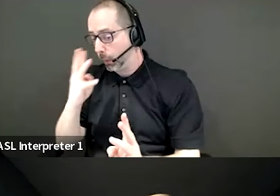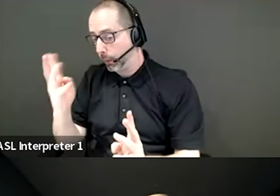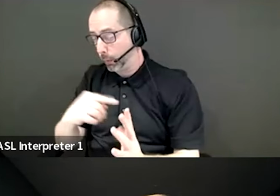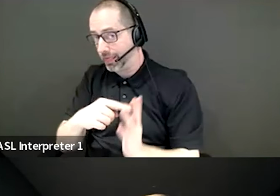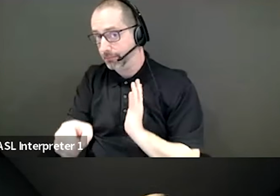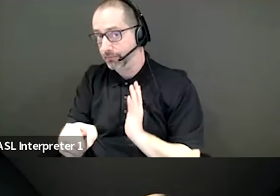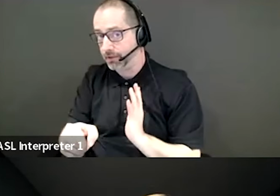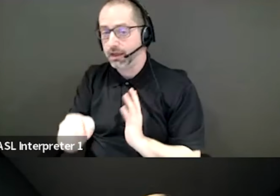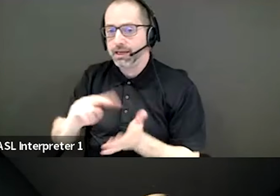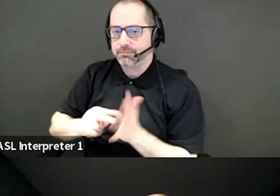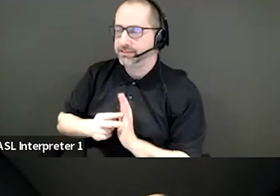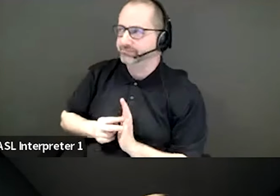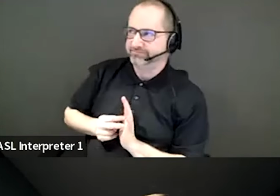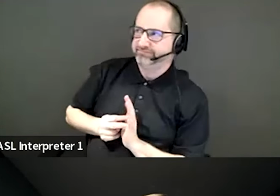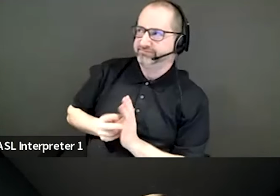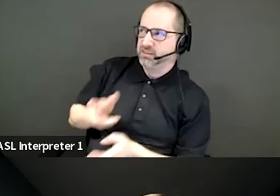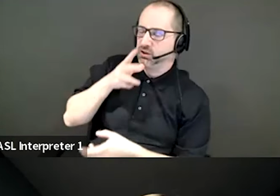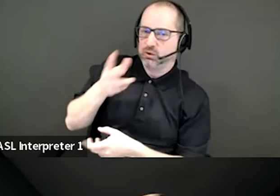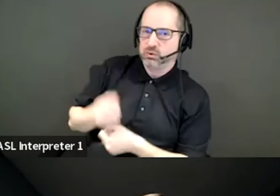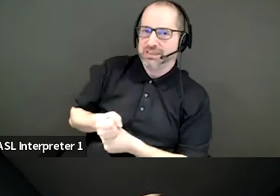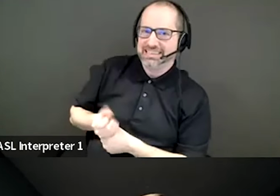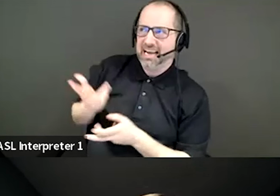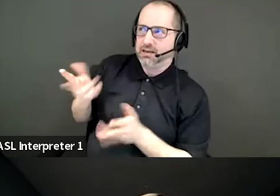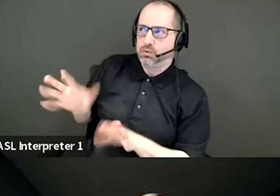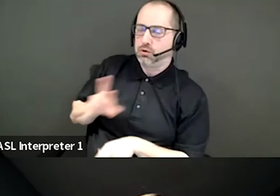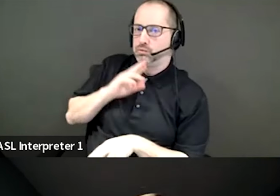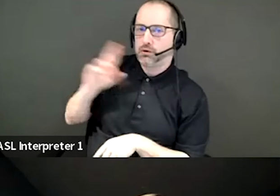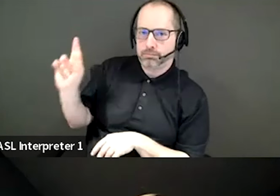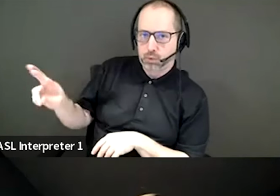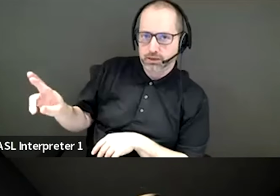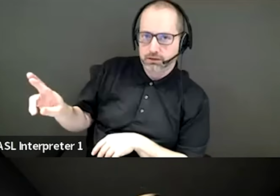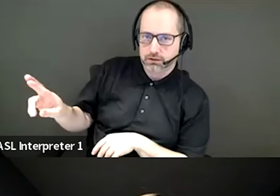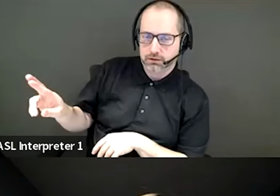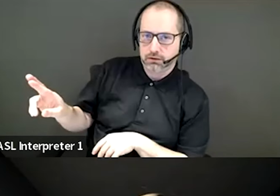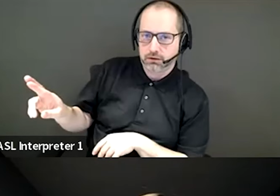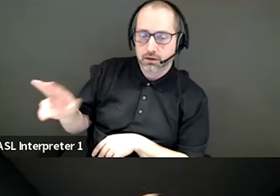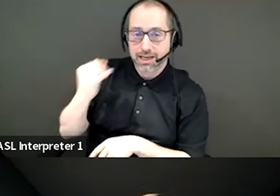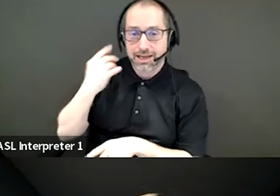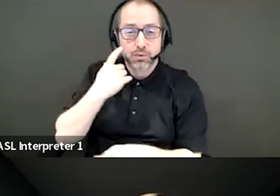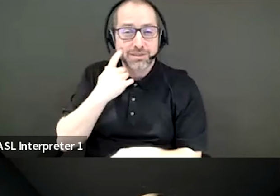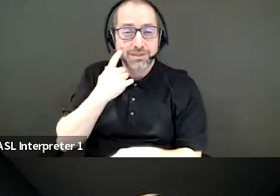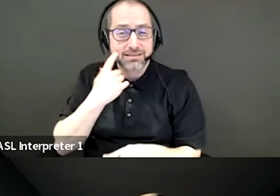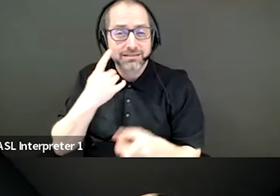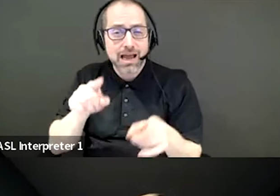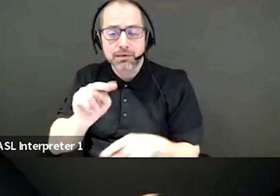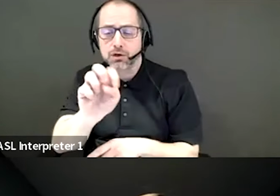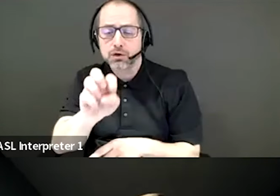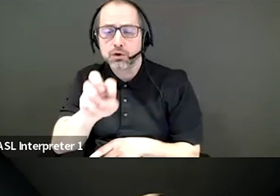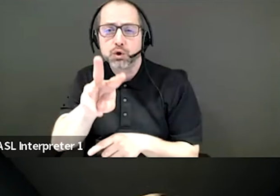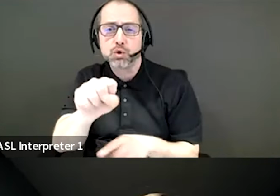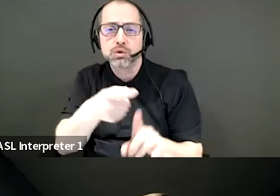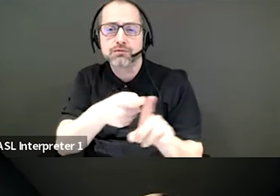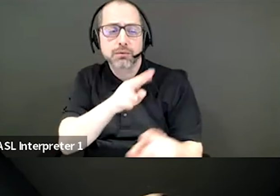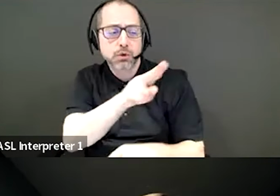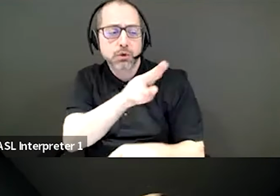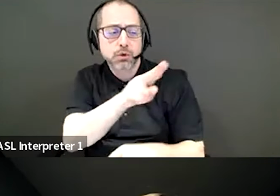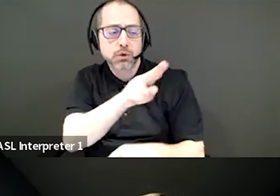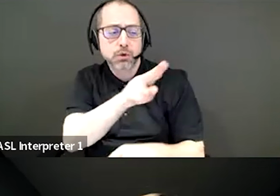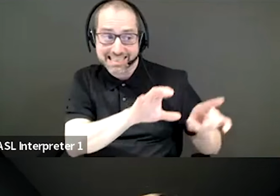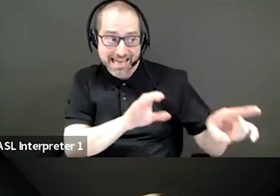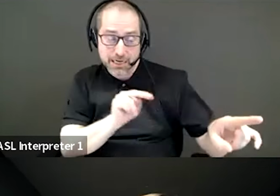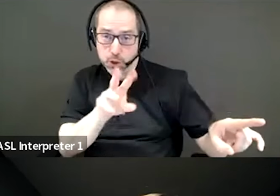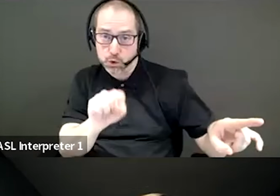likely to trust their institution and come forward. And if you look at that recent news release from UBC, where they